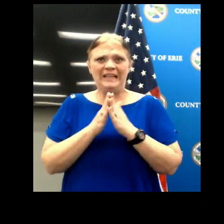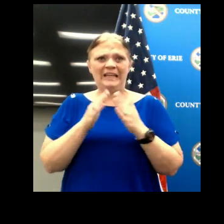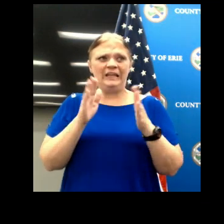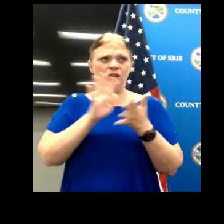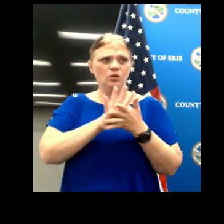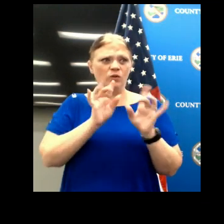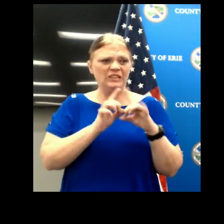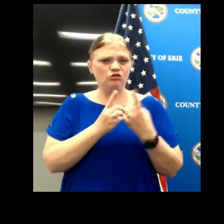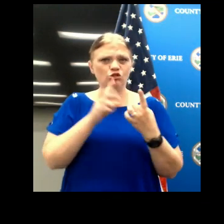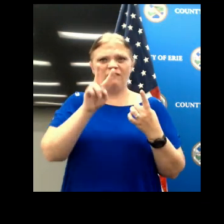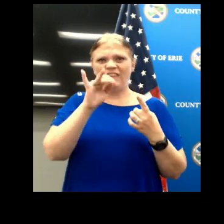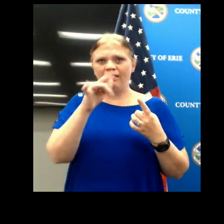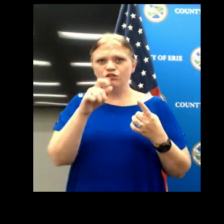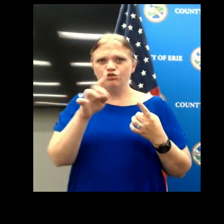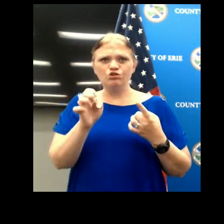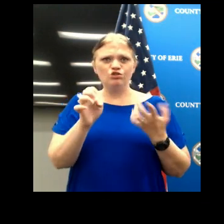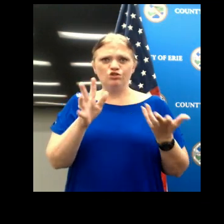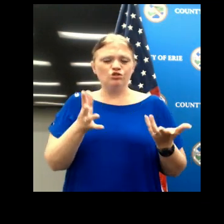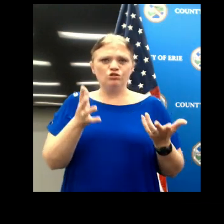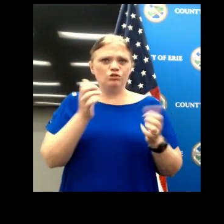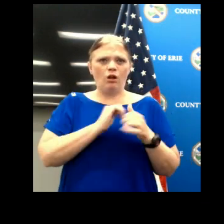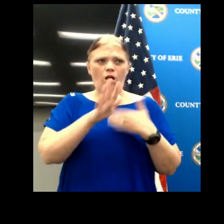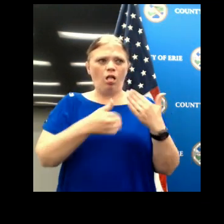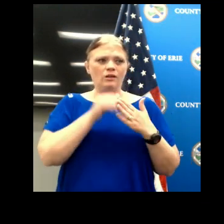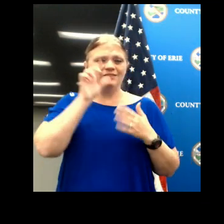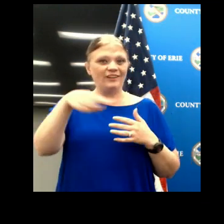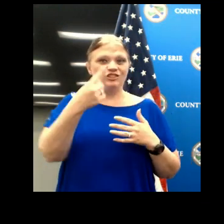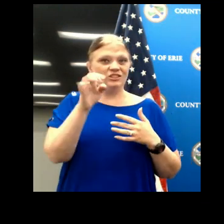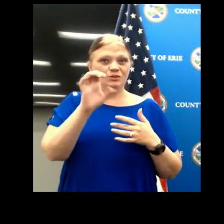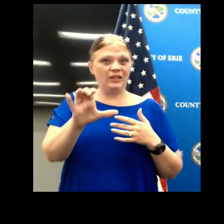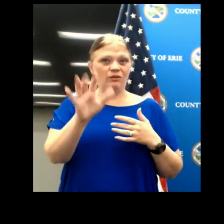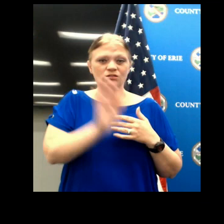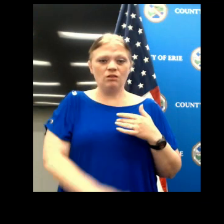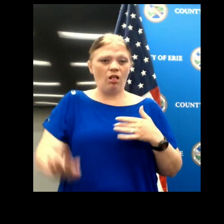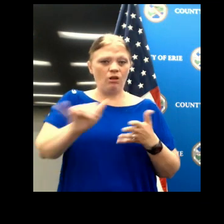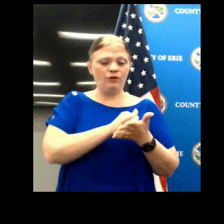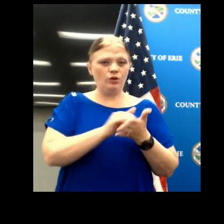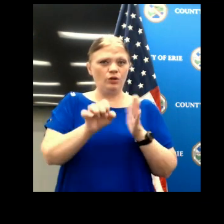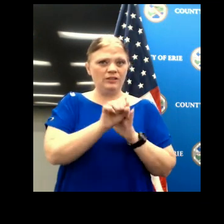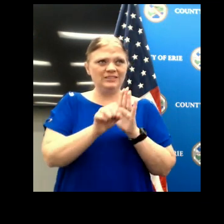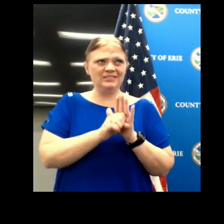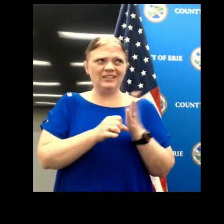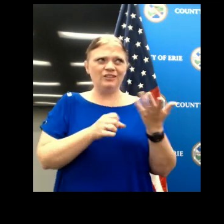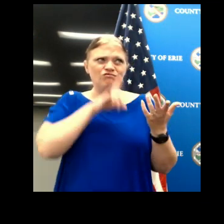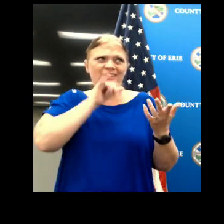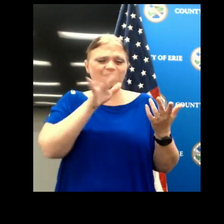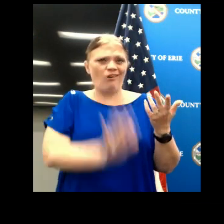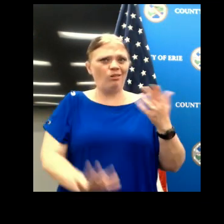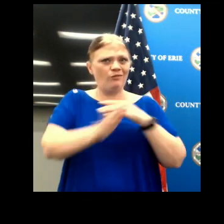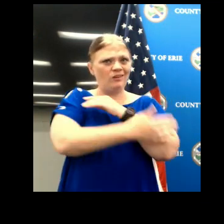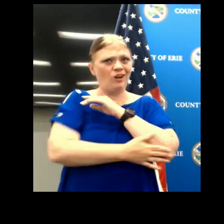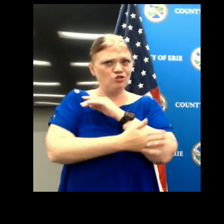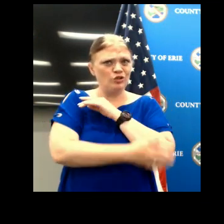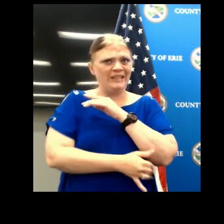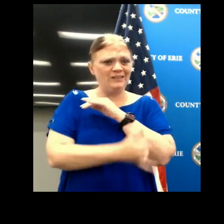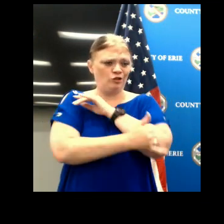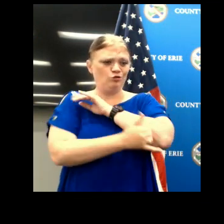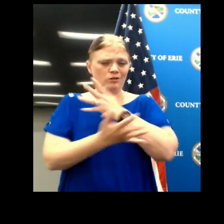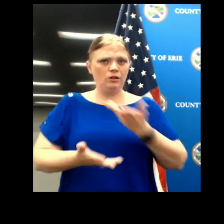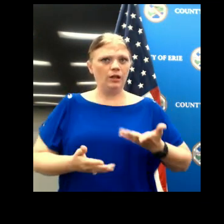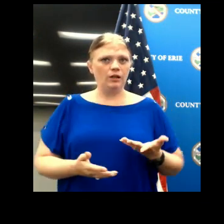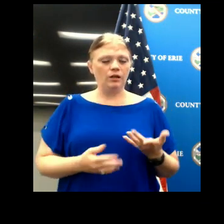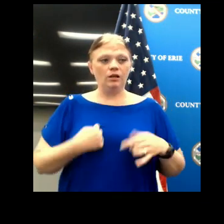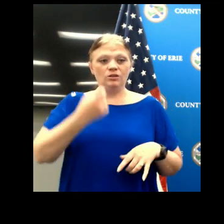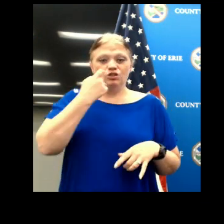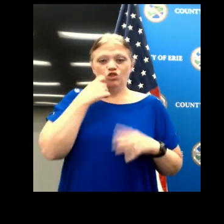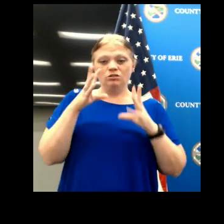village. And this is not just Erie County. This is all New York State, and for that matter, all across the country. I was just on